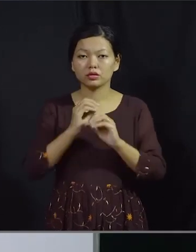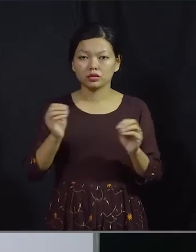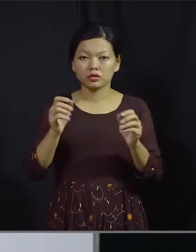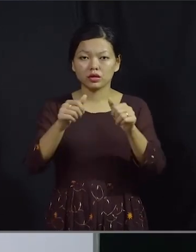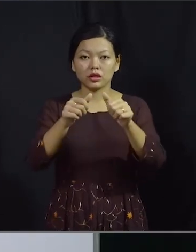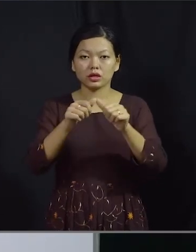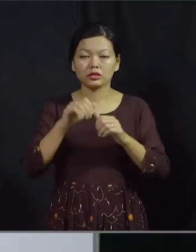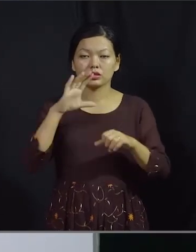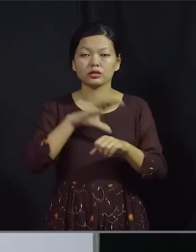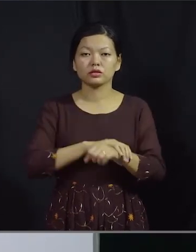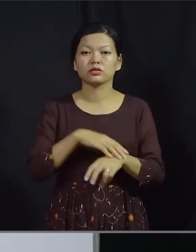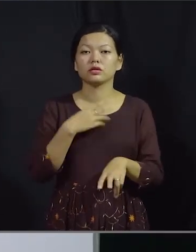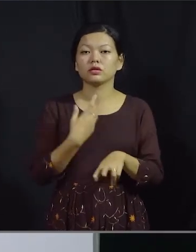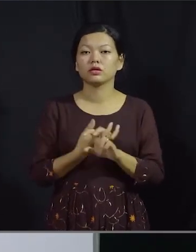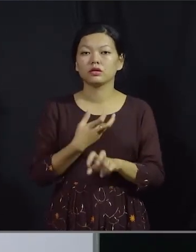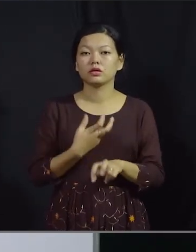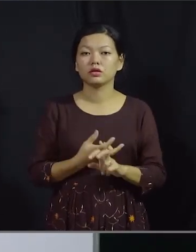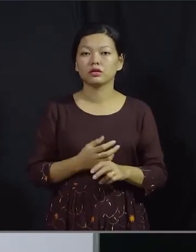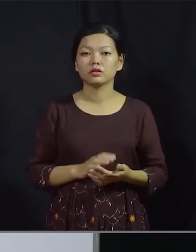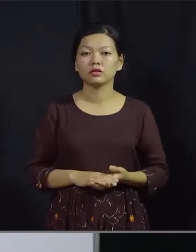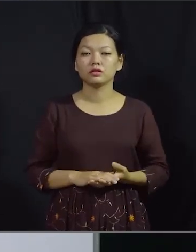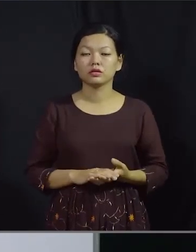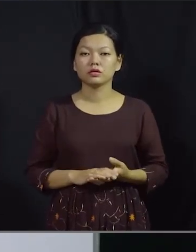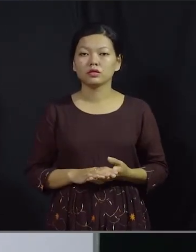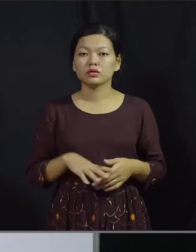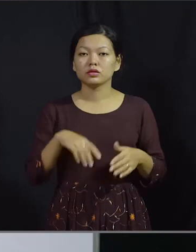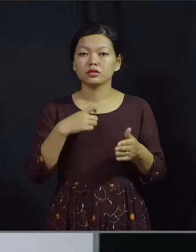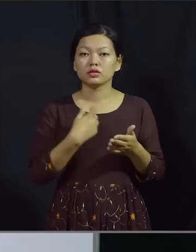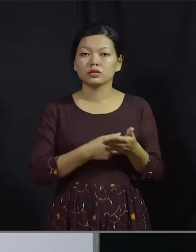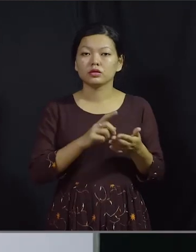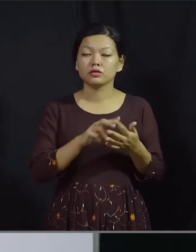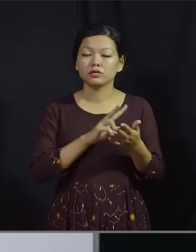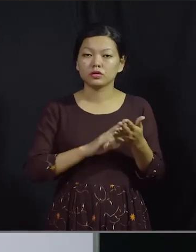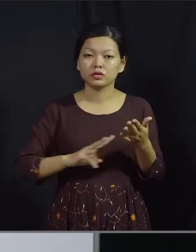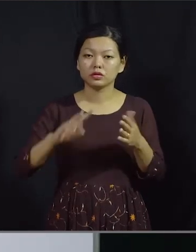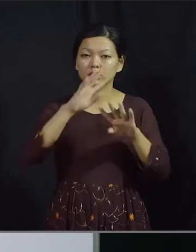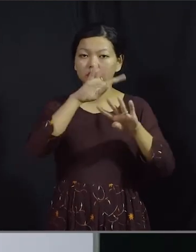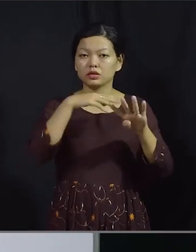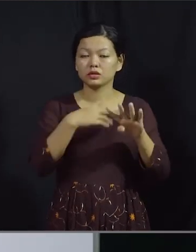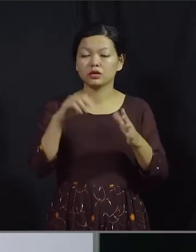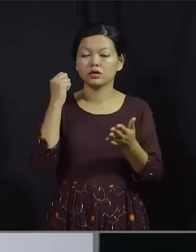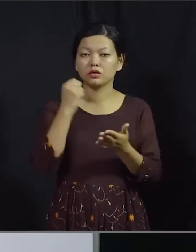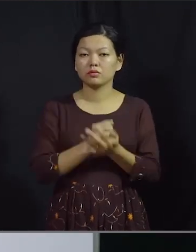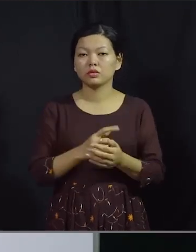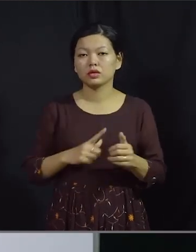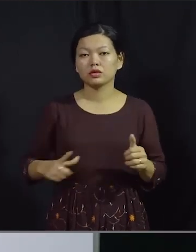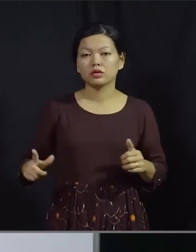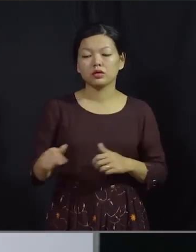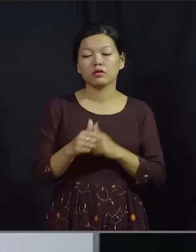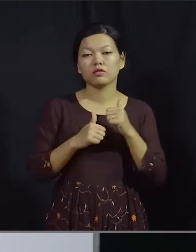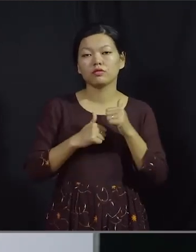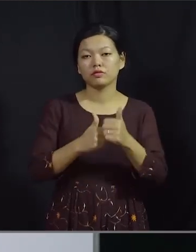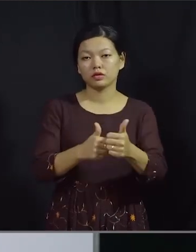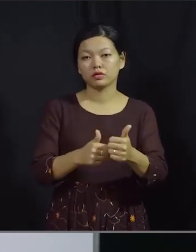loss. So, revaluation account is a must. It is a must to be prepared to distribute